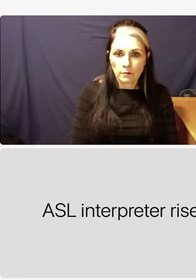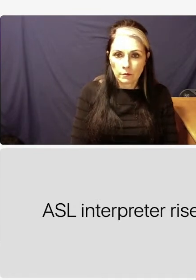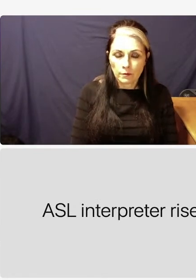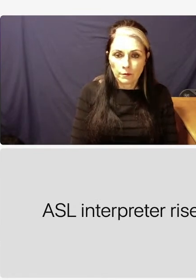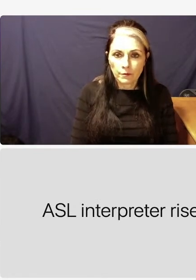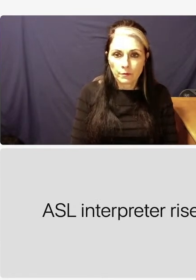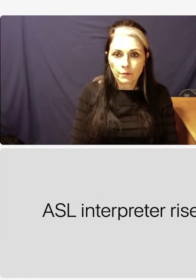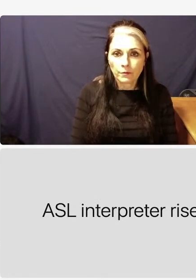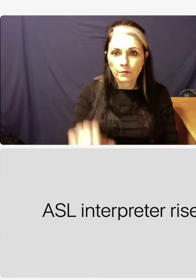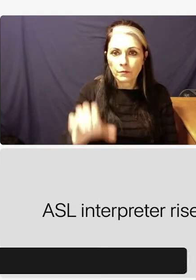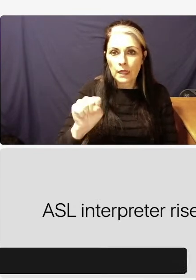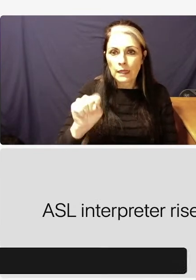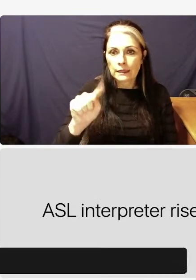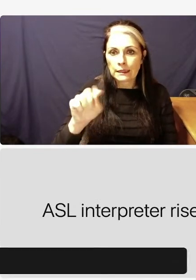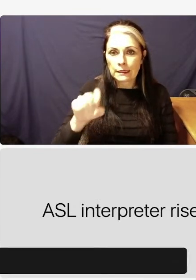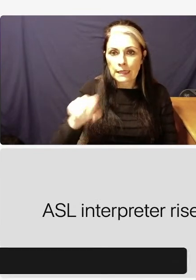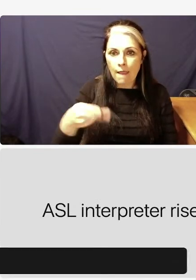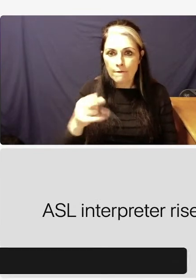stephanie like